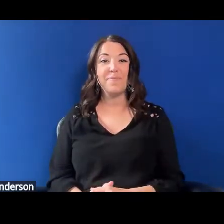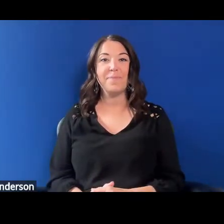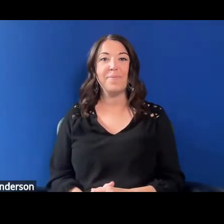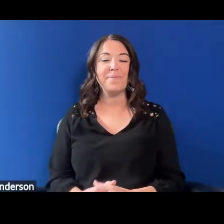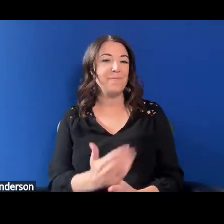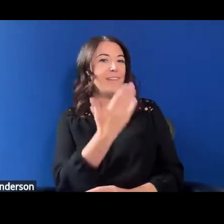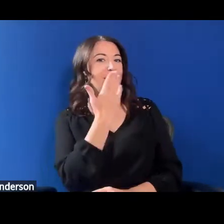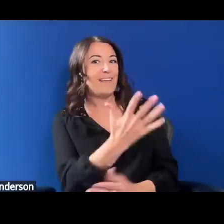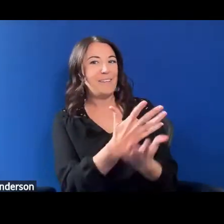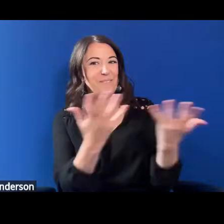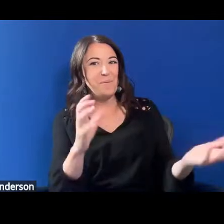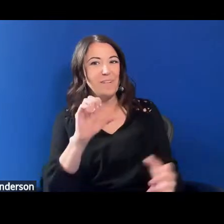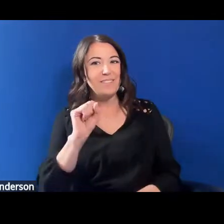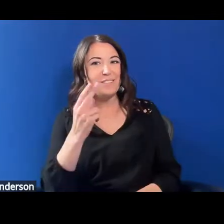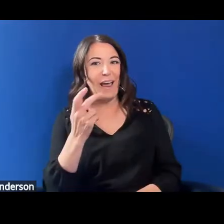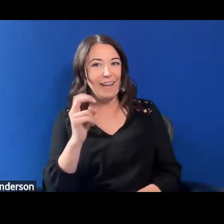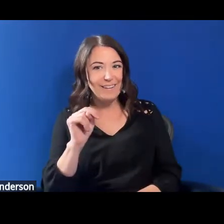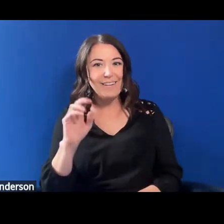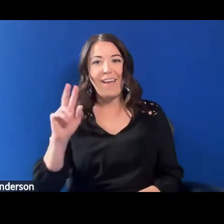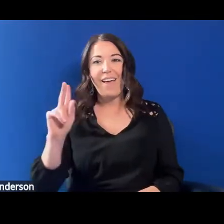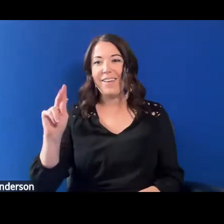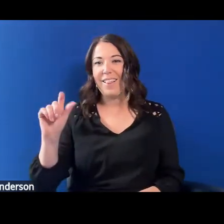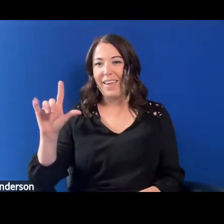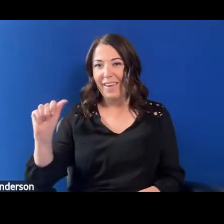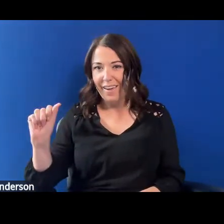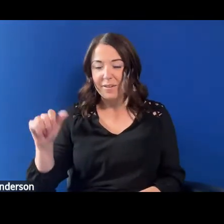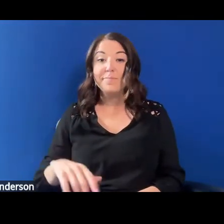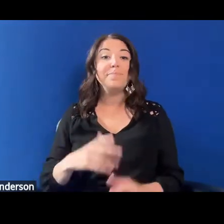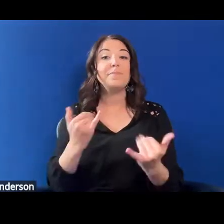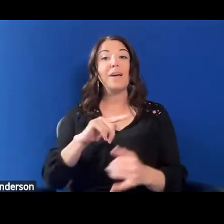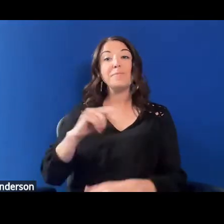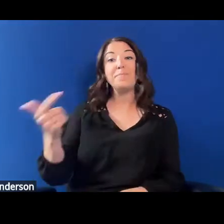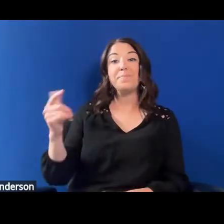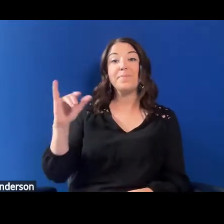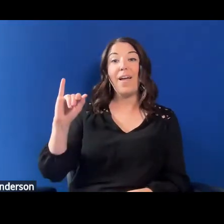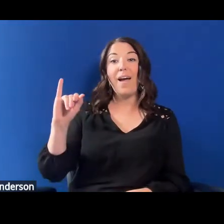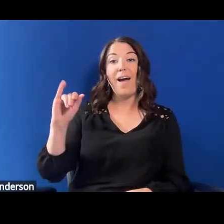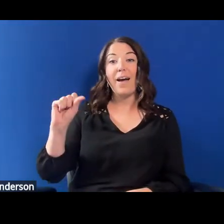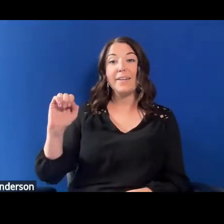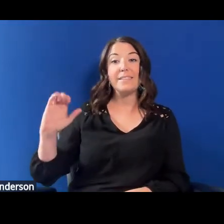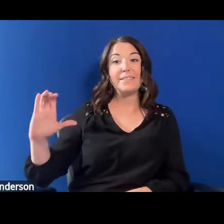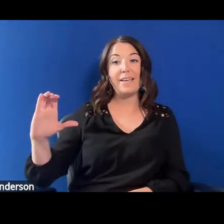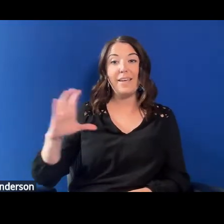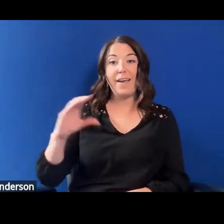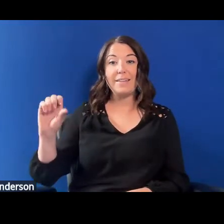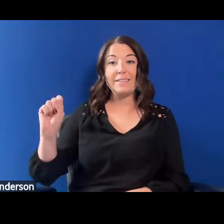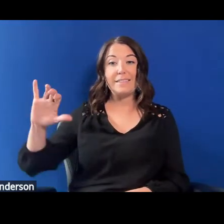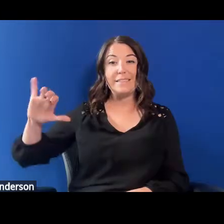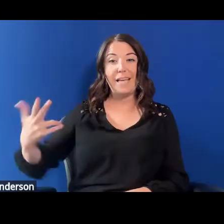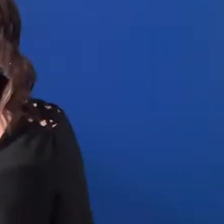Thanks so much, Shannon and Kalinka. Now we'll hear from Isaac and Sarah.